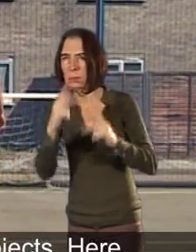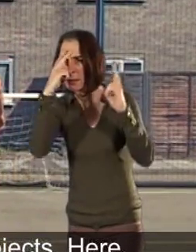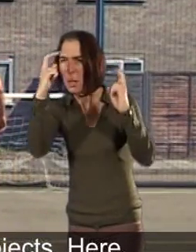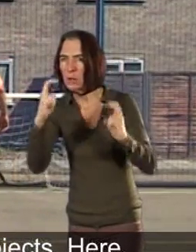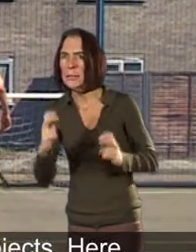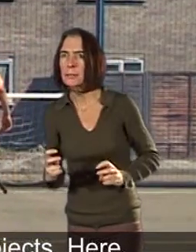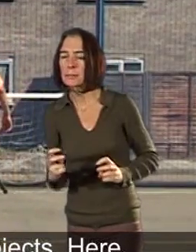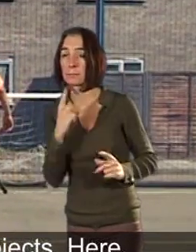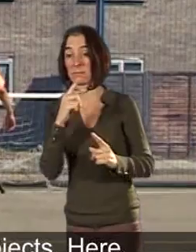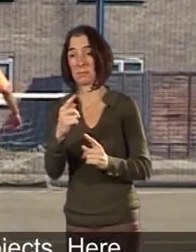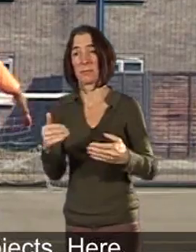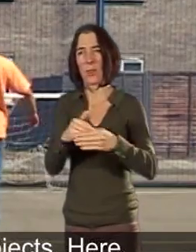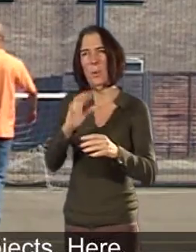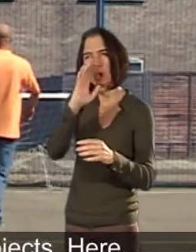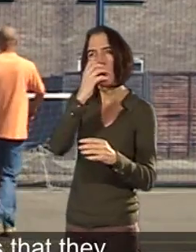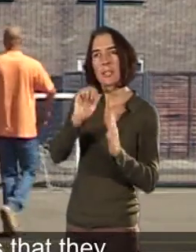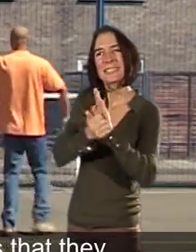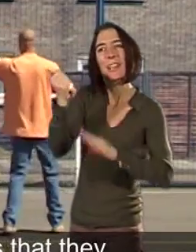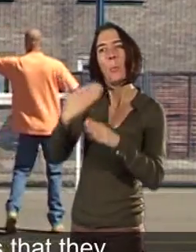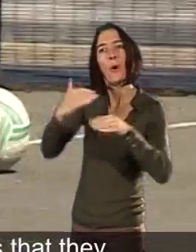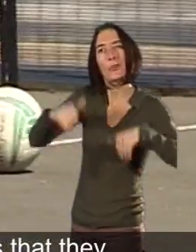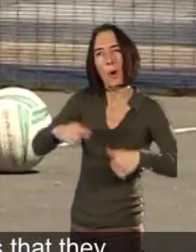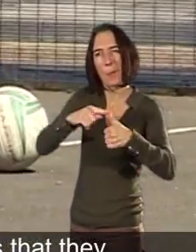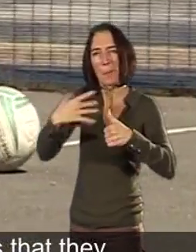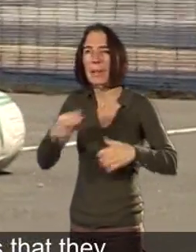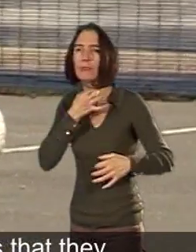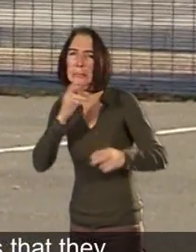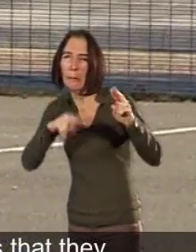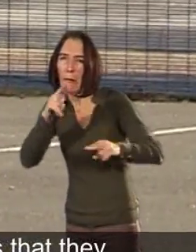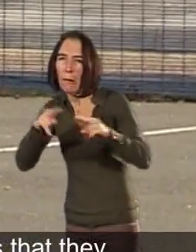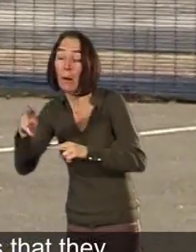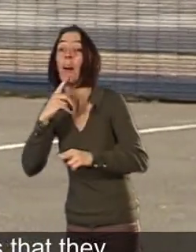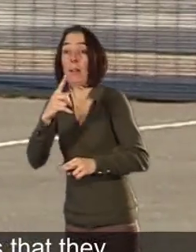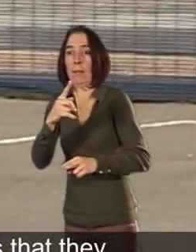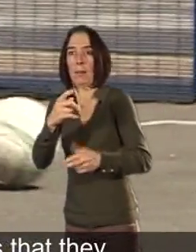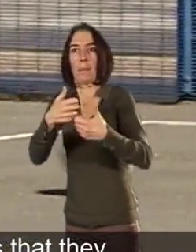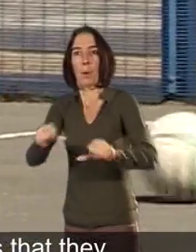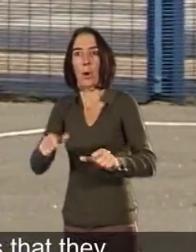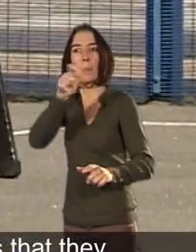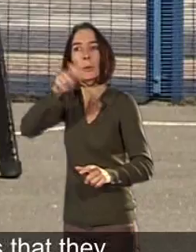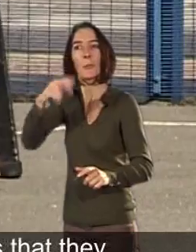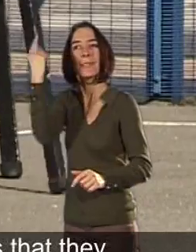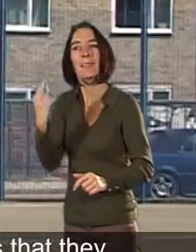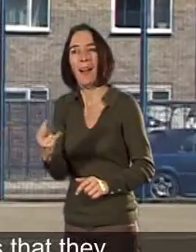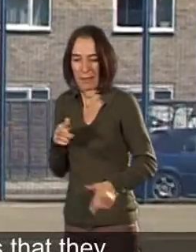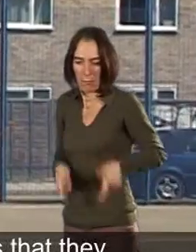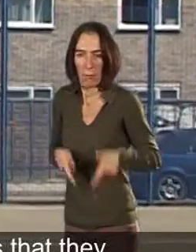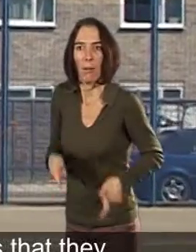Here, after a circus skills workshop and after risk assessments, pupils are using stilts that they have designed and